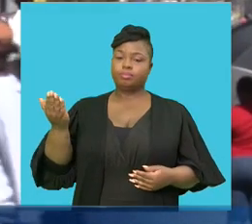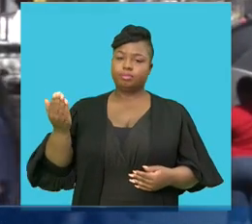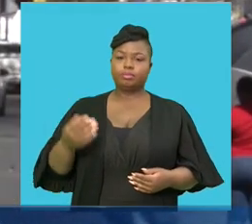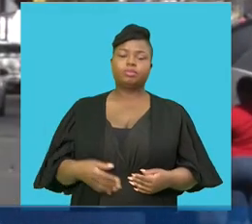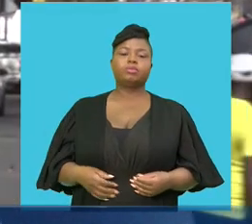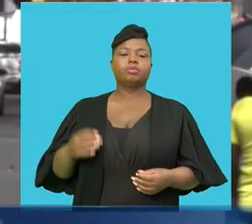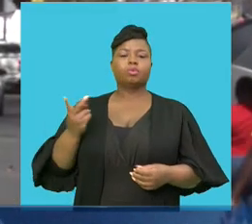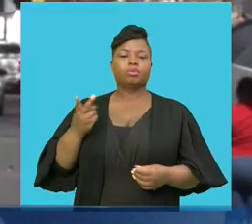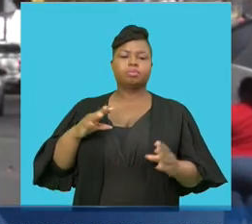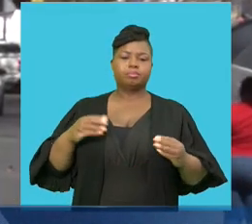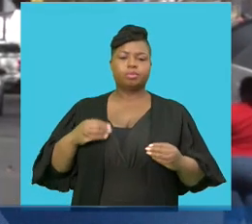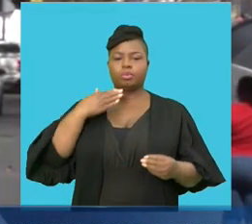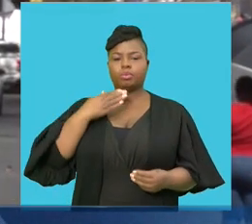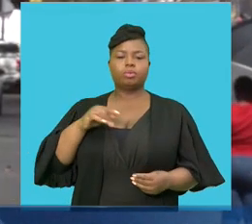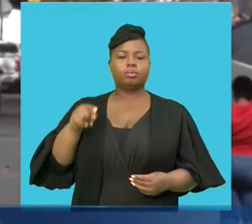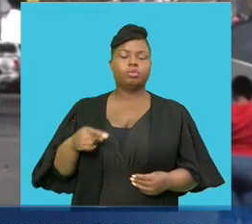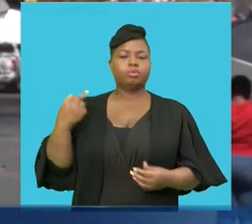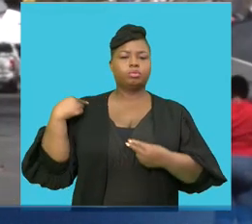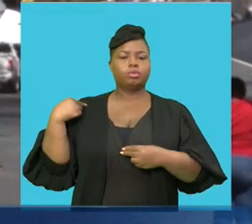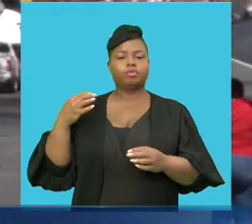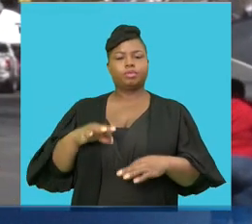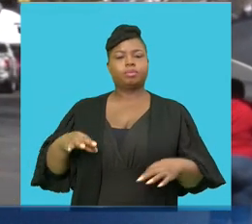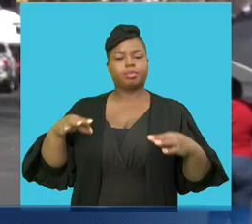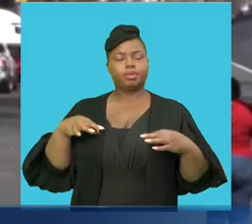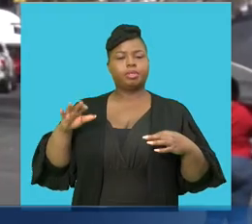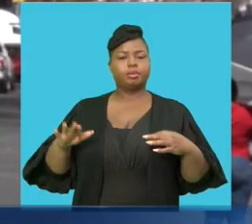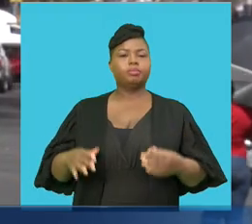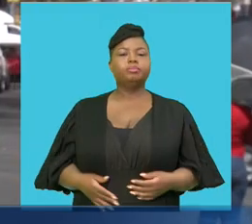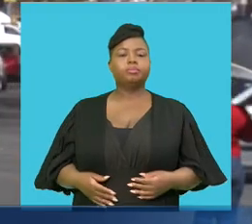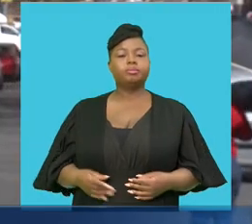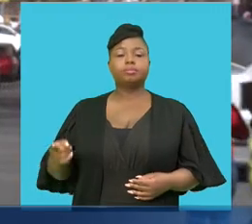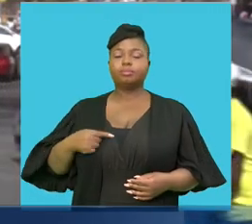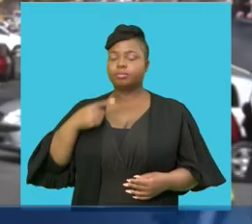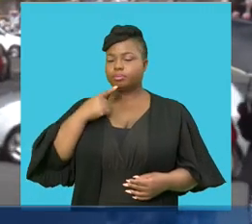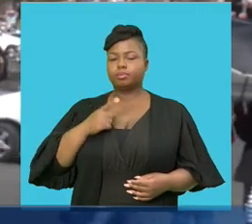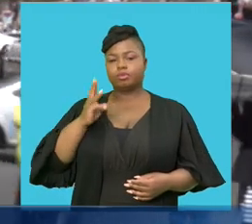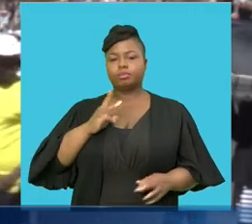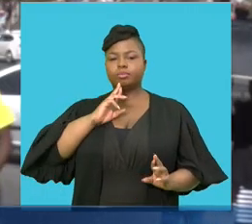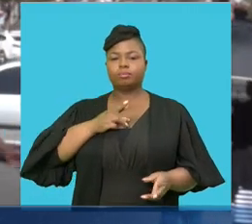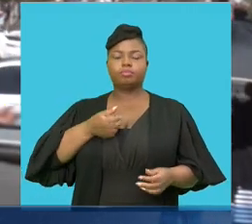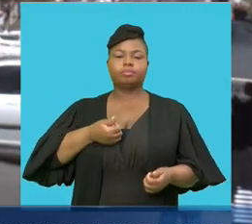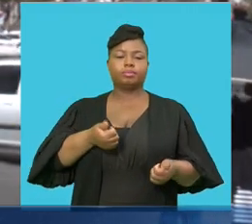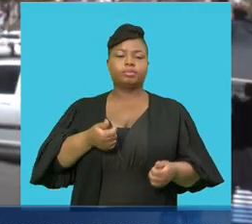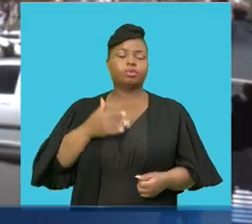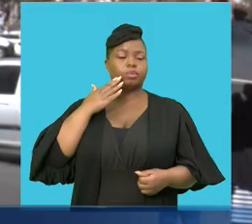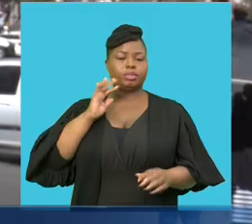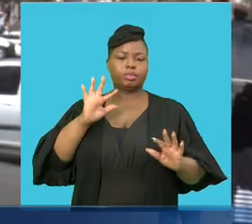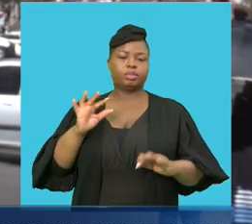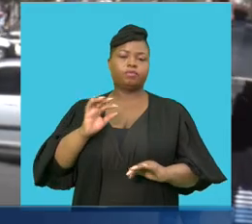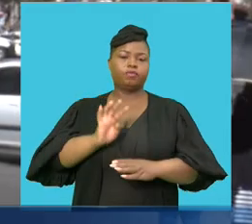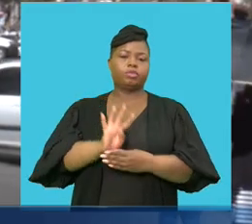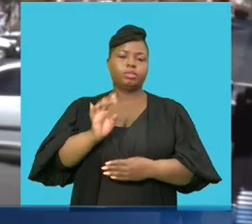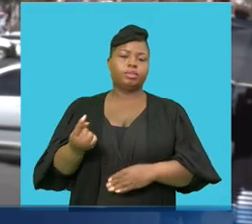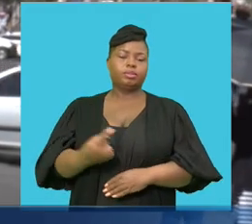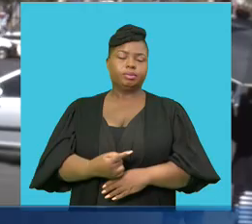leMeya nezamukelo obhekelele abasebenzi beMeya, kanti ke bathenjiswe ukuphendulwa ngemuva kwezinsuku eziyishumi nane.